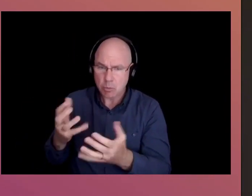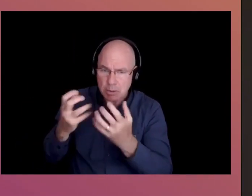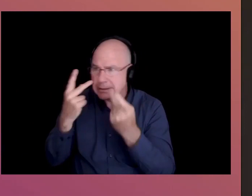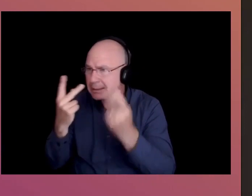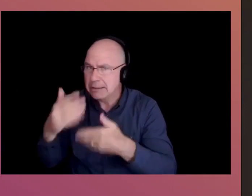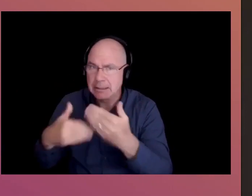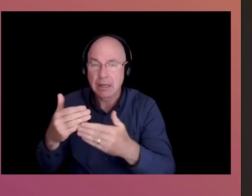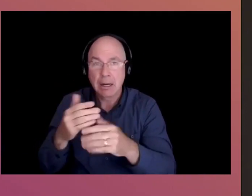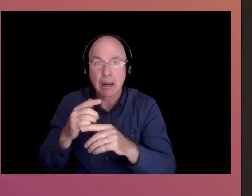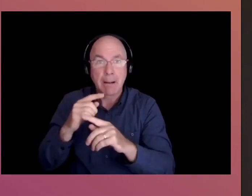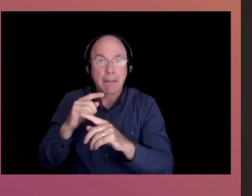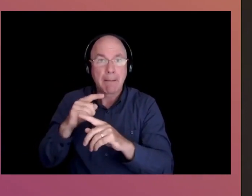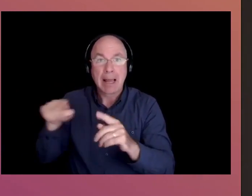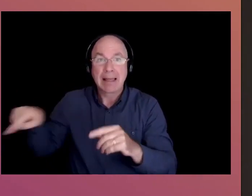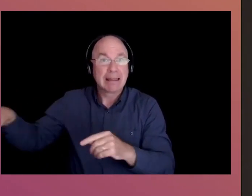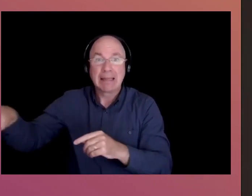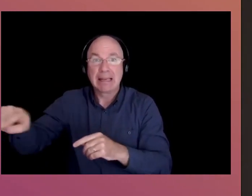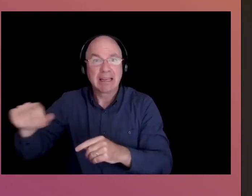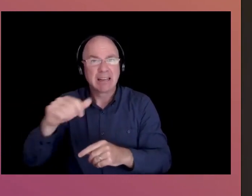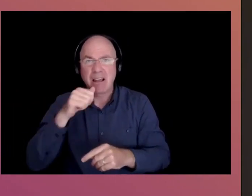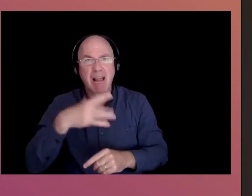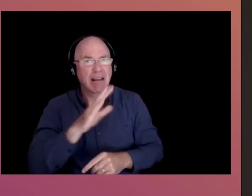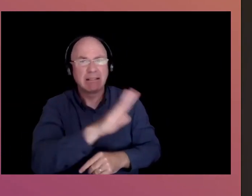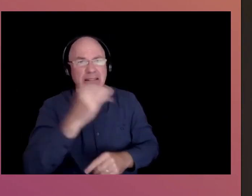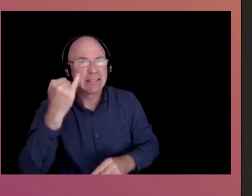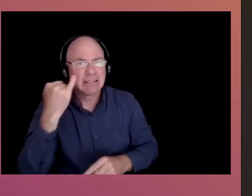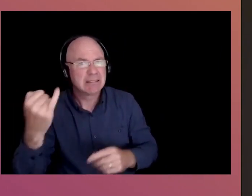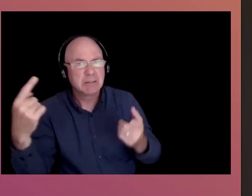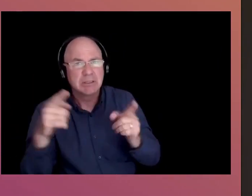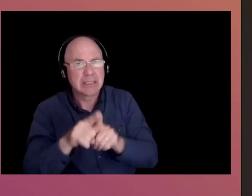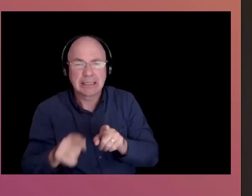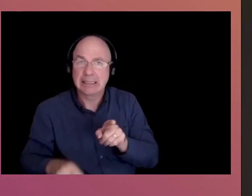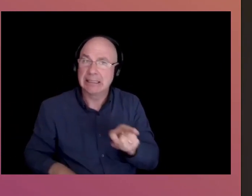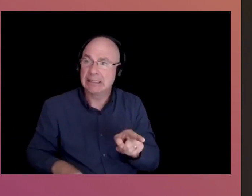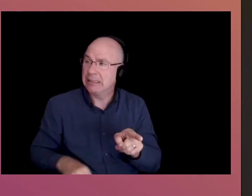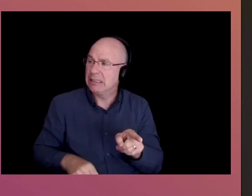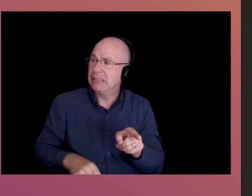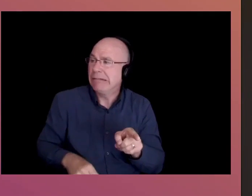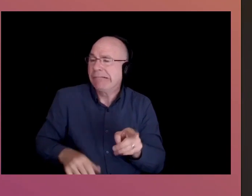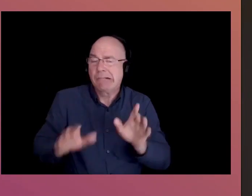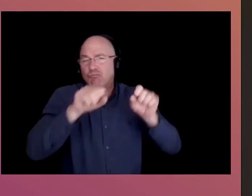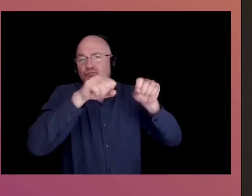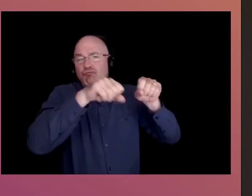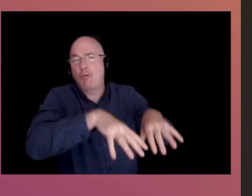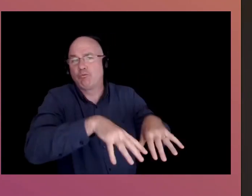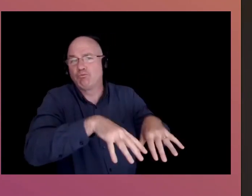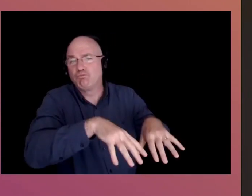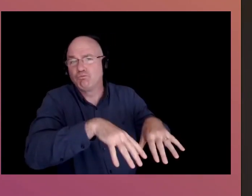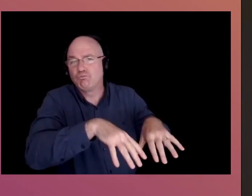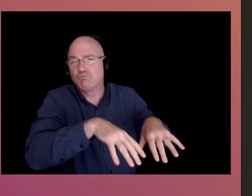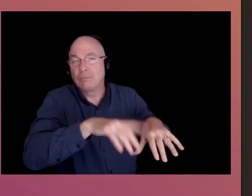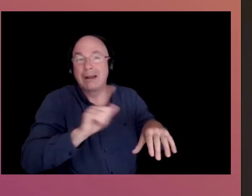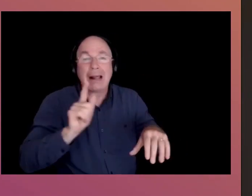them didn't agree with his idea. He then decided not to proceed. Later, a similar idea